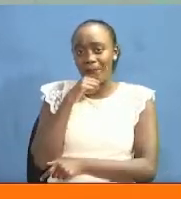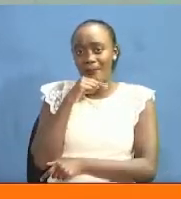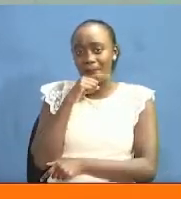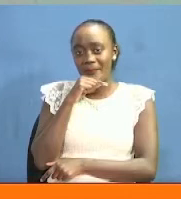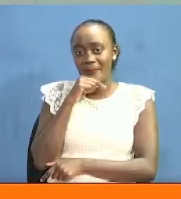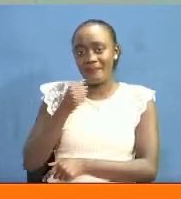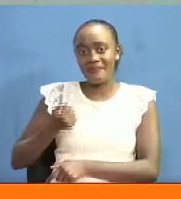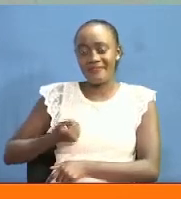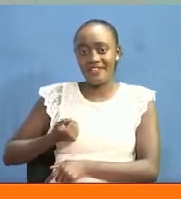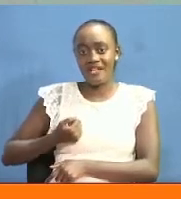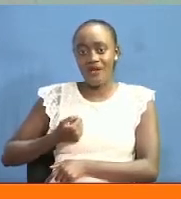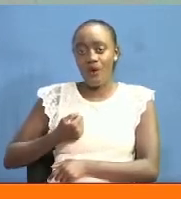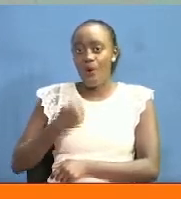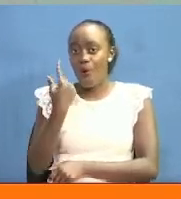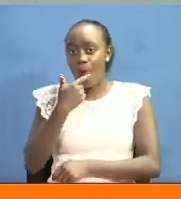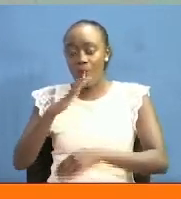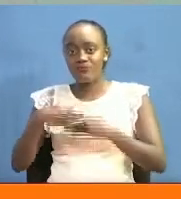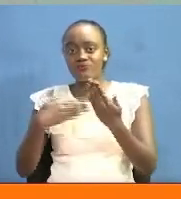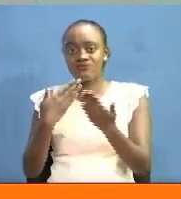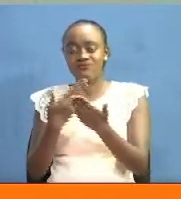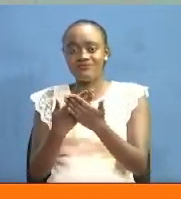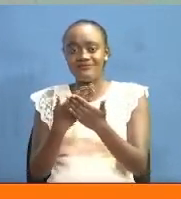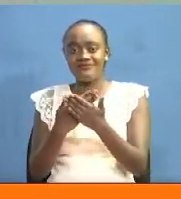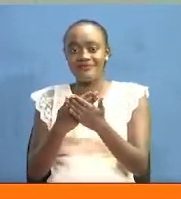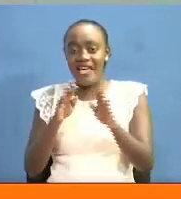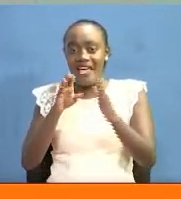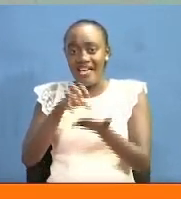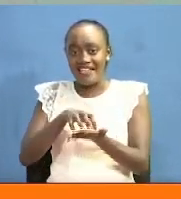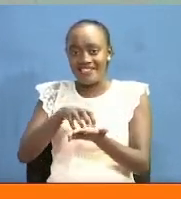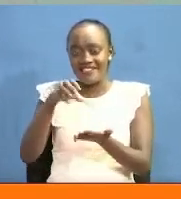Mrs. Githinji. On behalf of everyone who didn't tell you this, the cake was awesome. Let's move on.